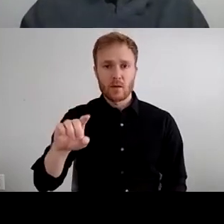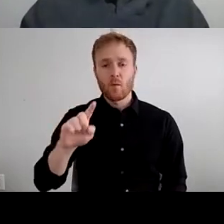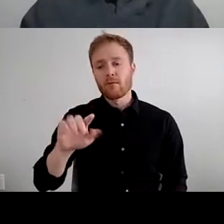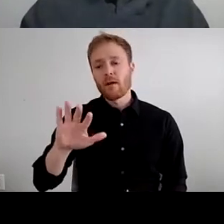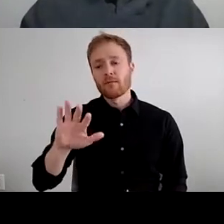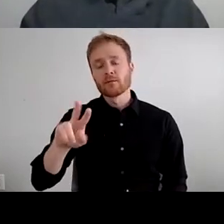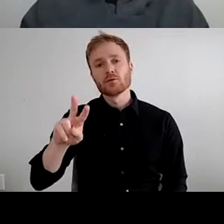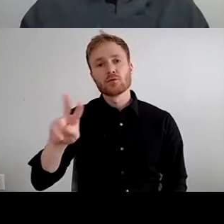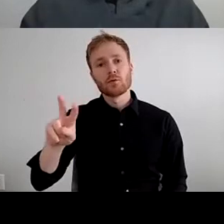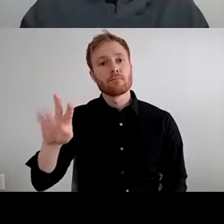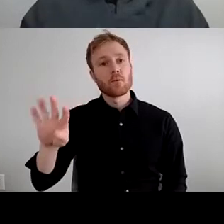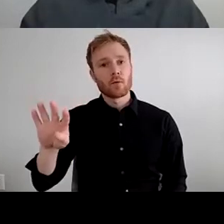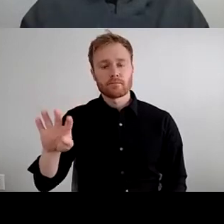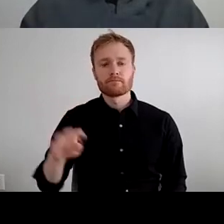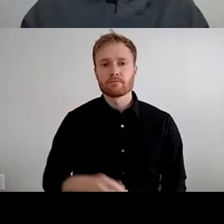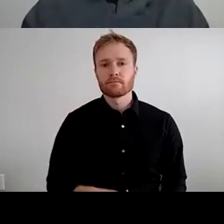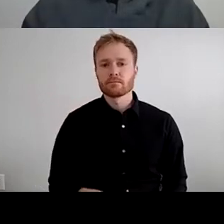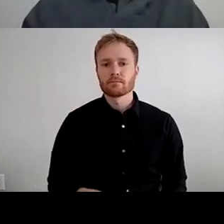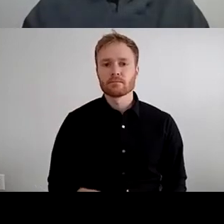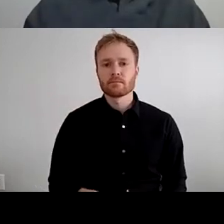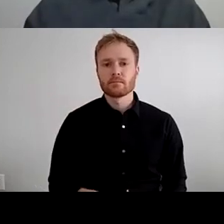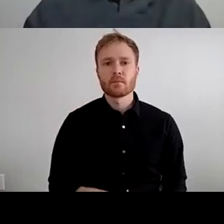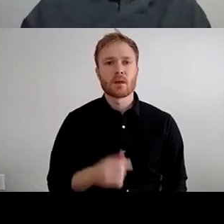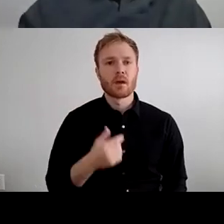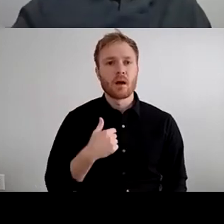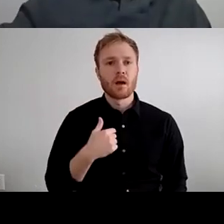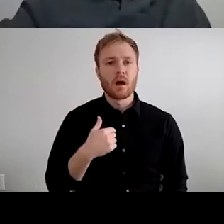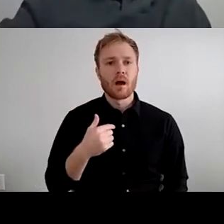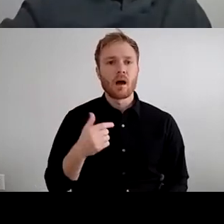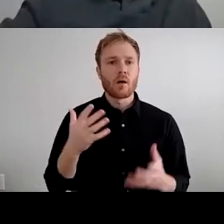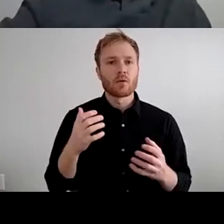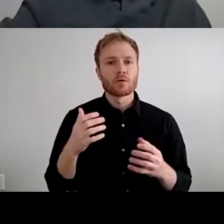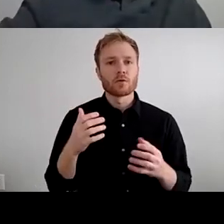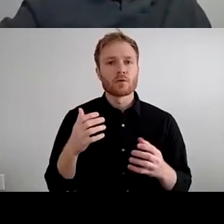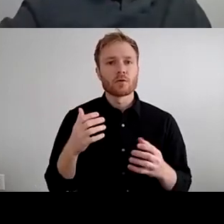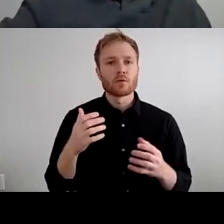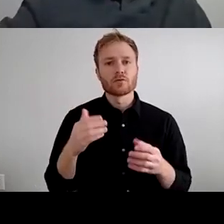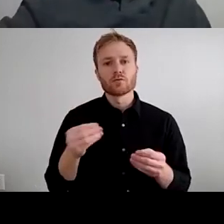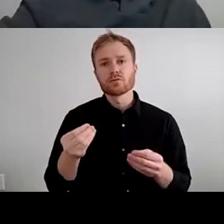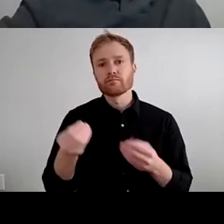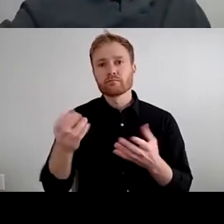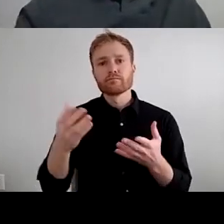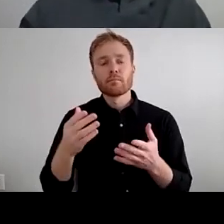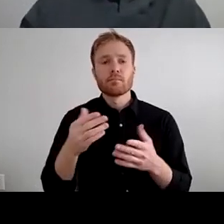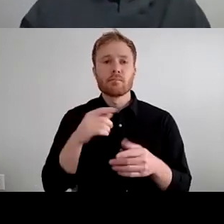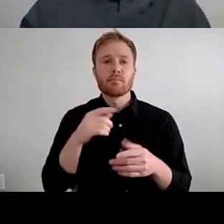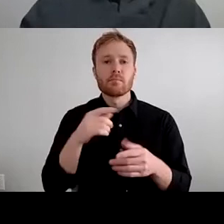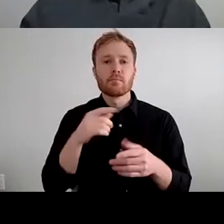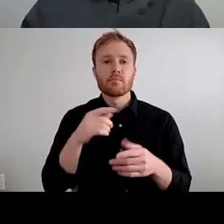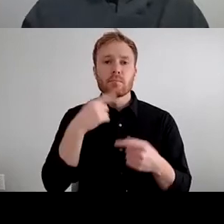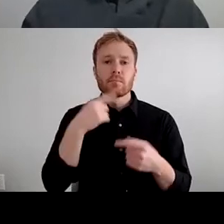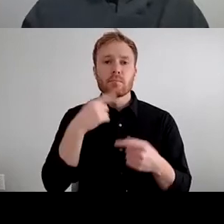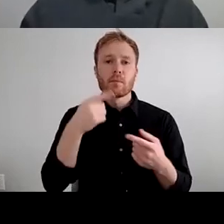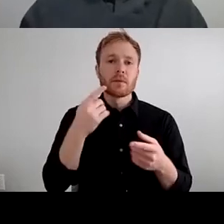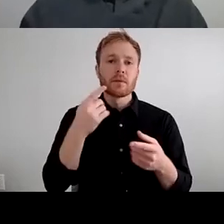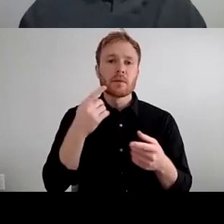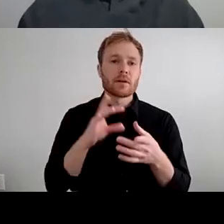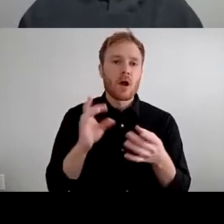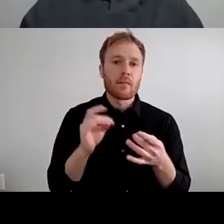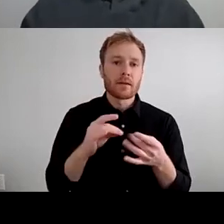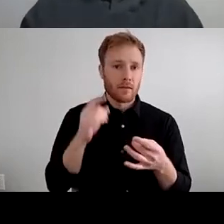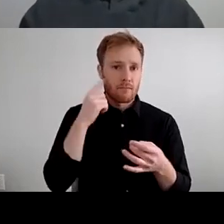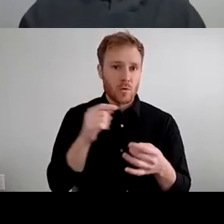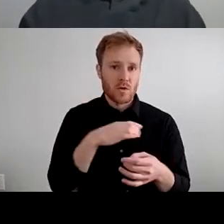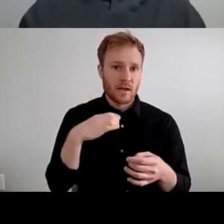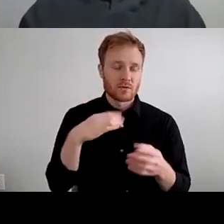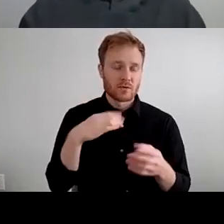Station Coalition. I wish to submit a public comment for Wednesday's city council meeting. I'm unable to deliver this statement in person because I have